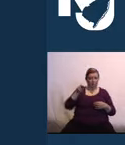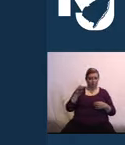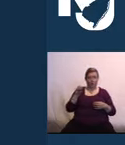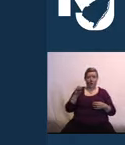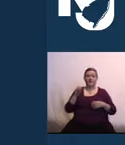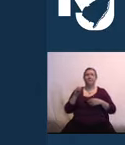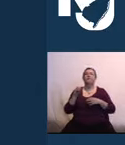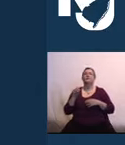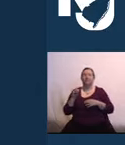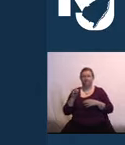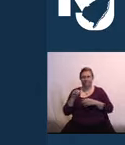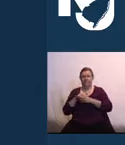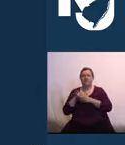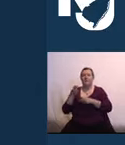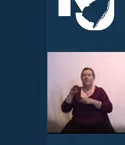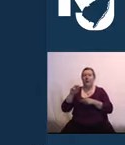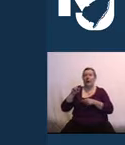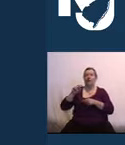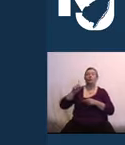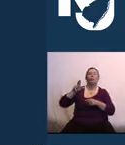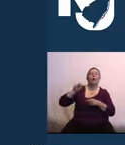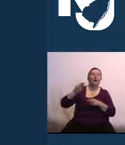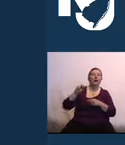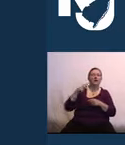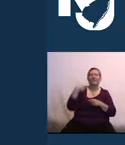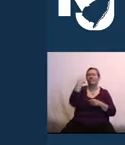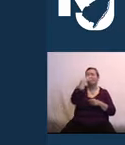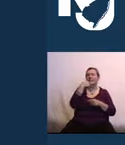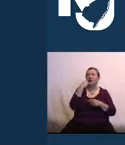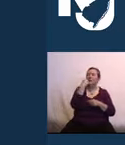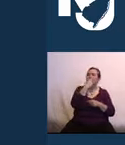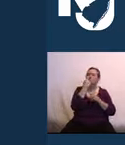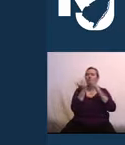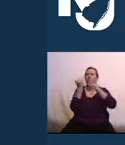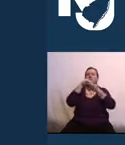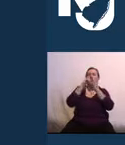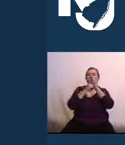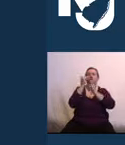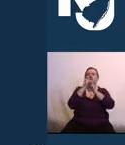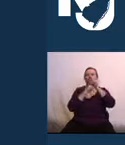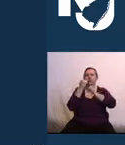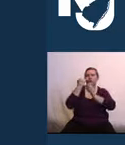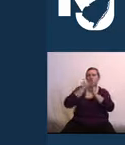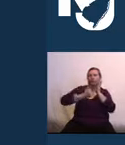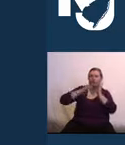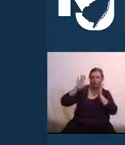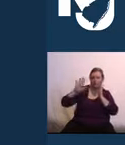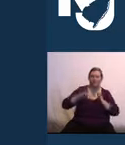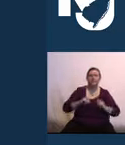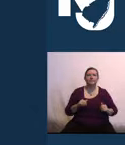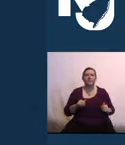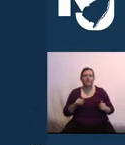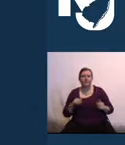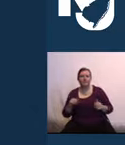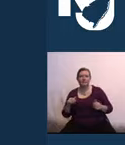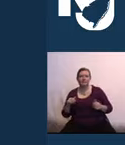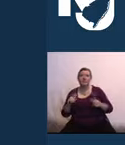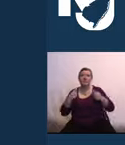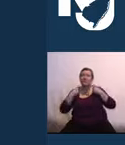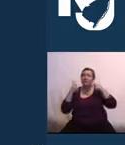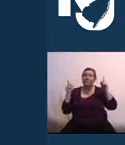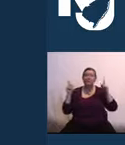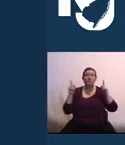practice, Sparano Face and Nasal Institute, since 2010. With a successful and growing